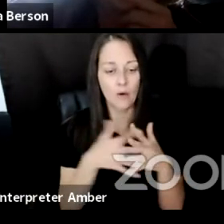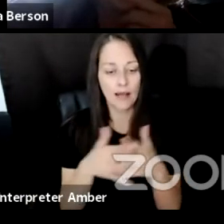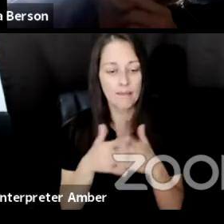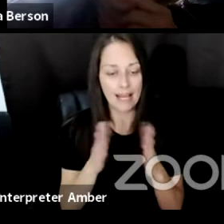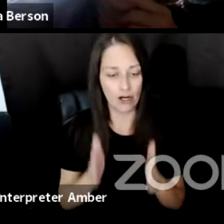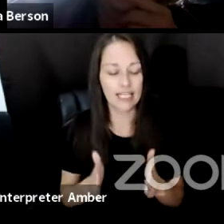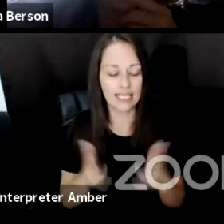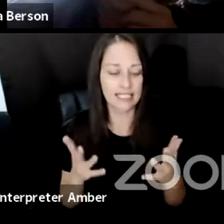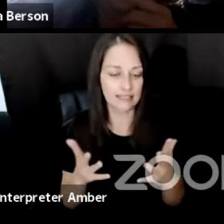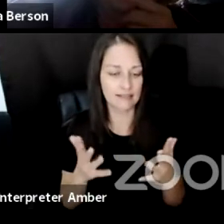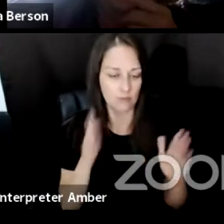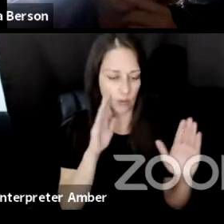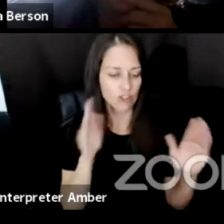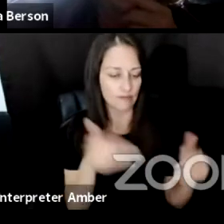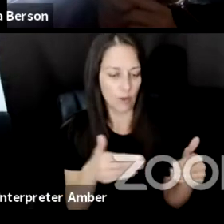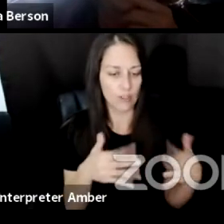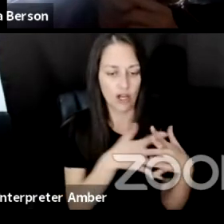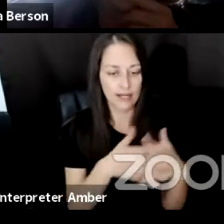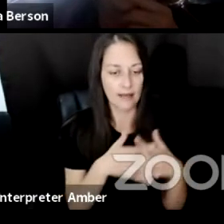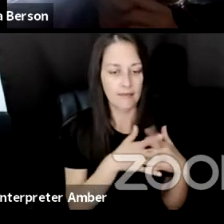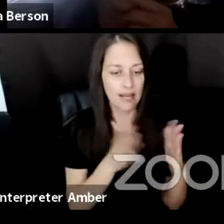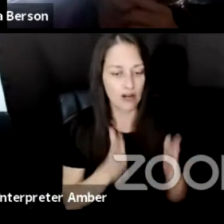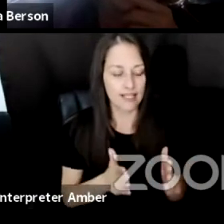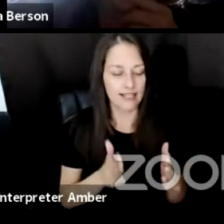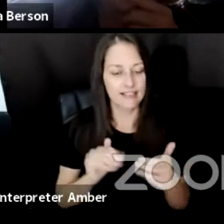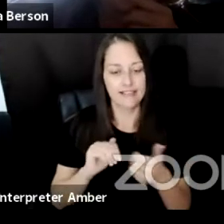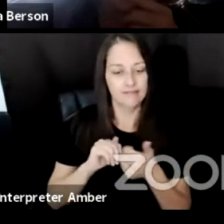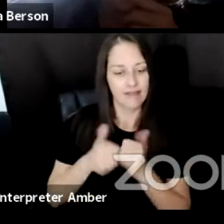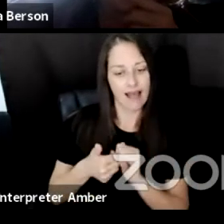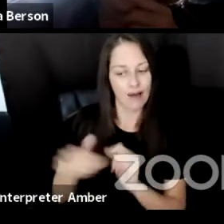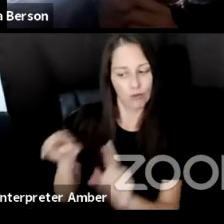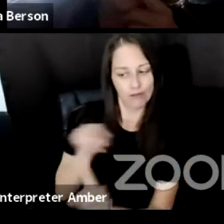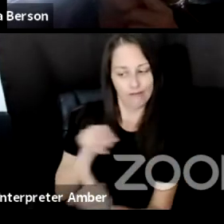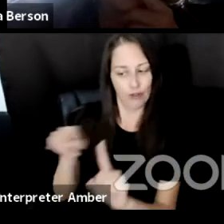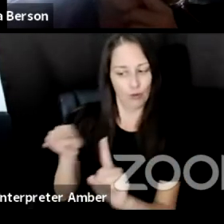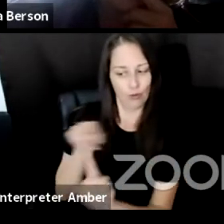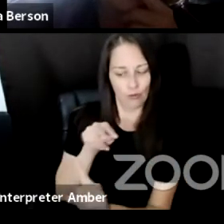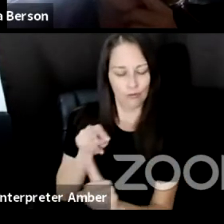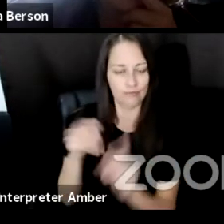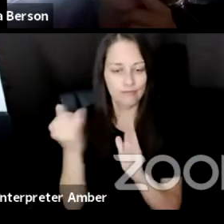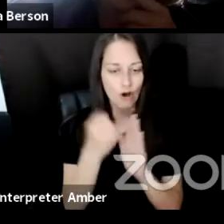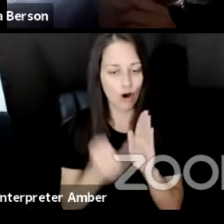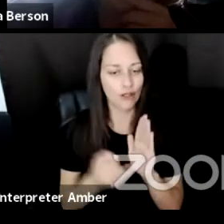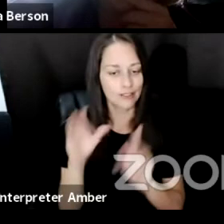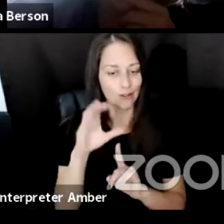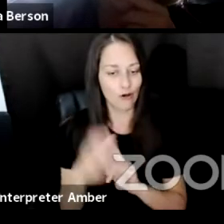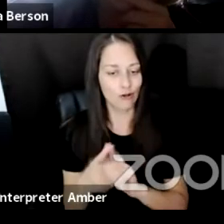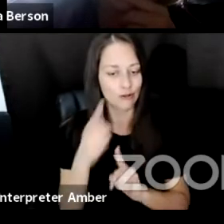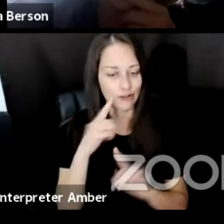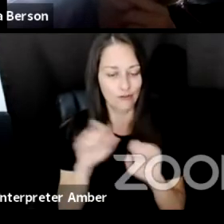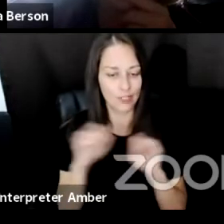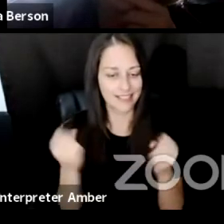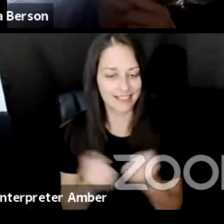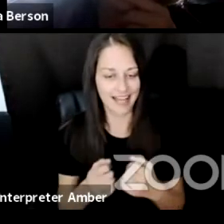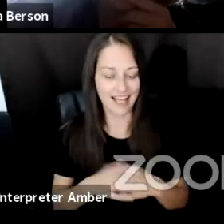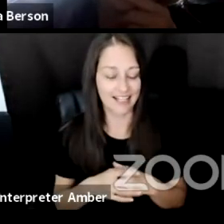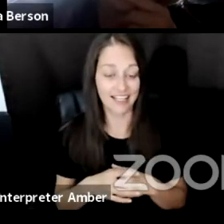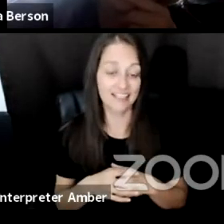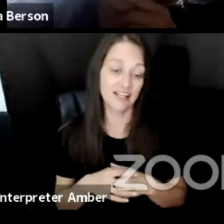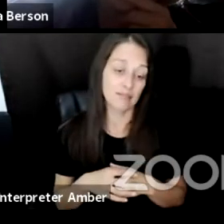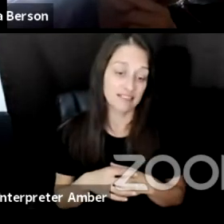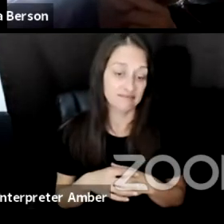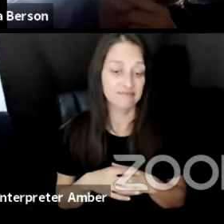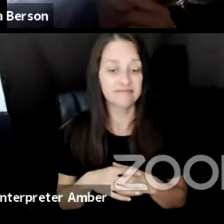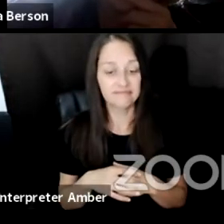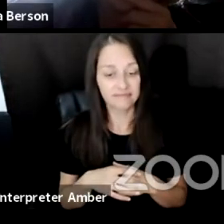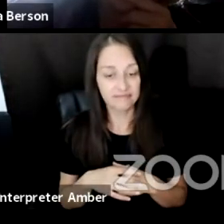even perceive arts and culture and society. I don't think it's ever going to be, I think we can start